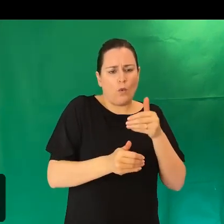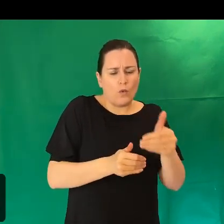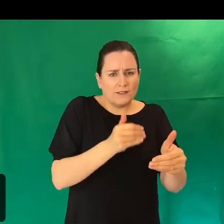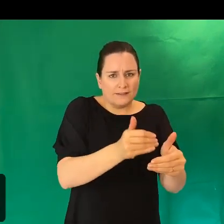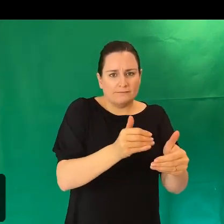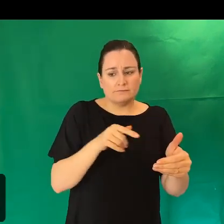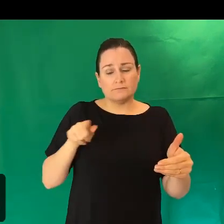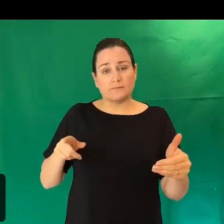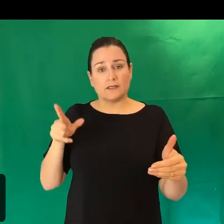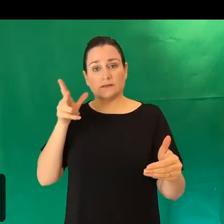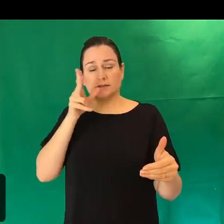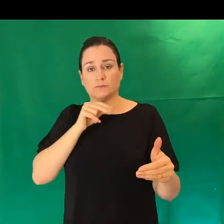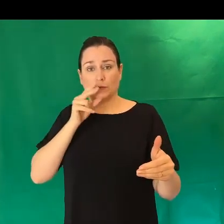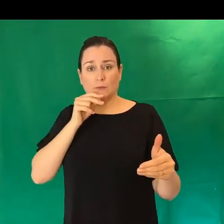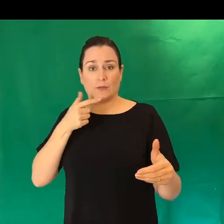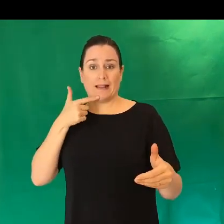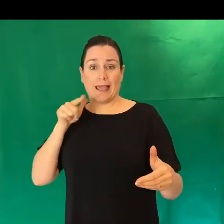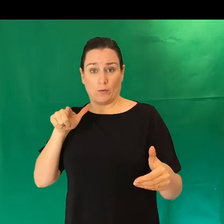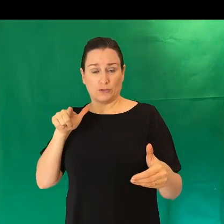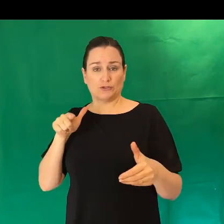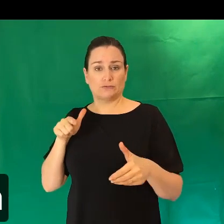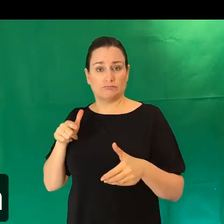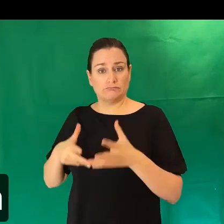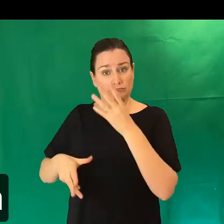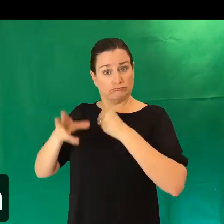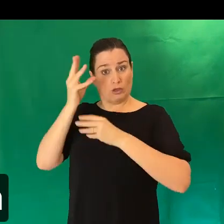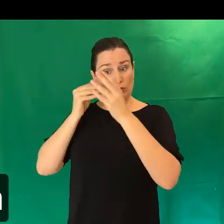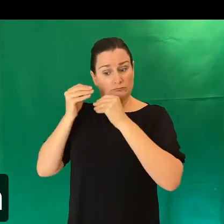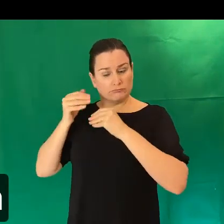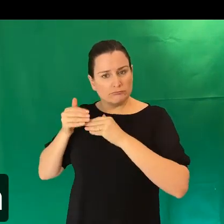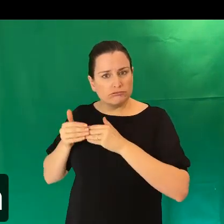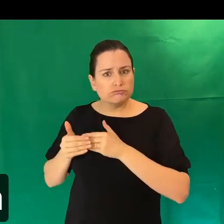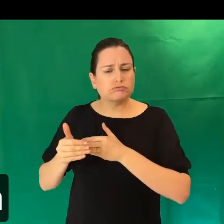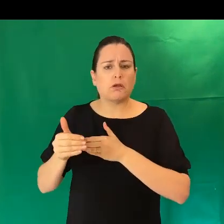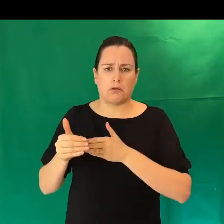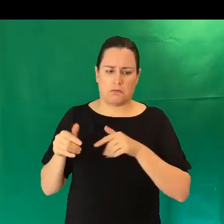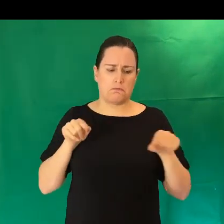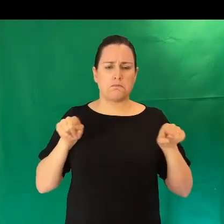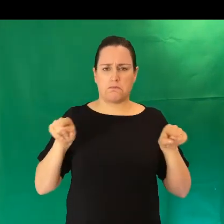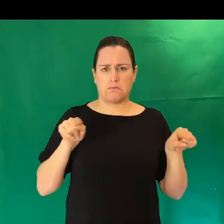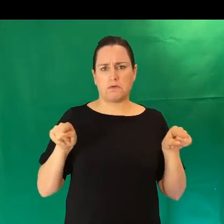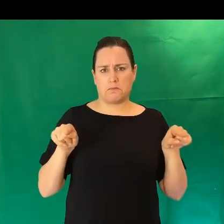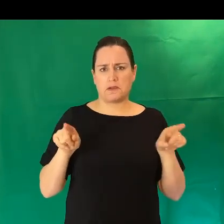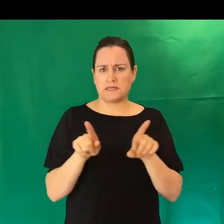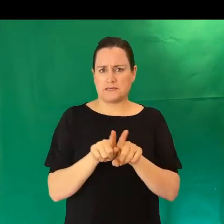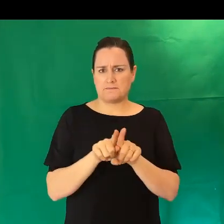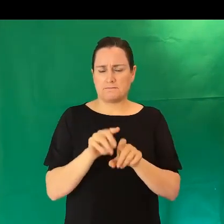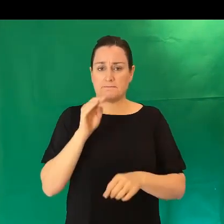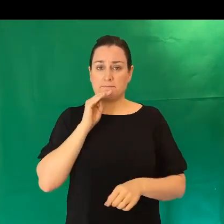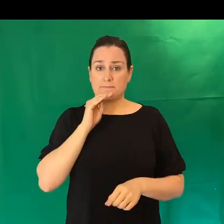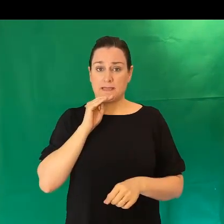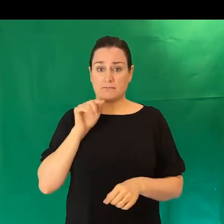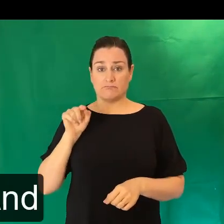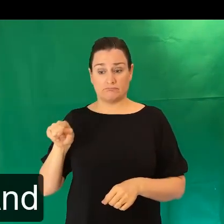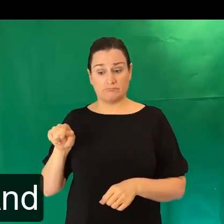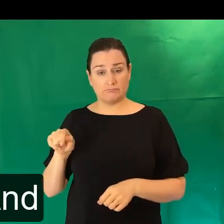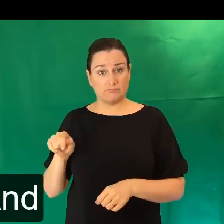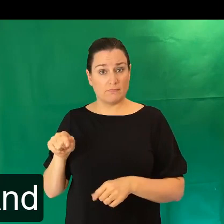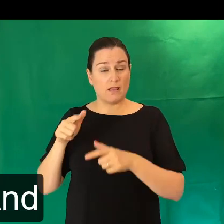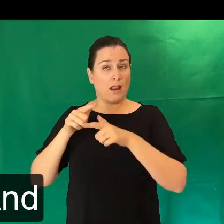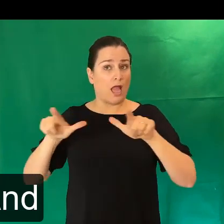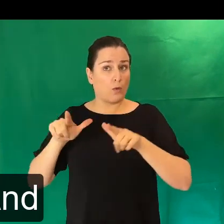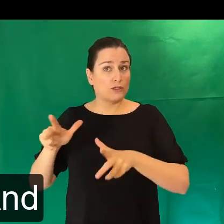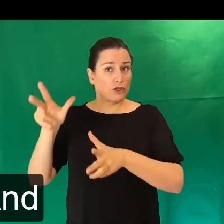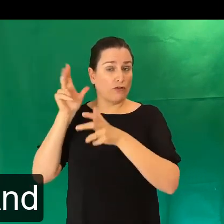children learning a spoken language. Remember the context that I've given, that is a family offering the same amount